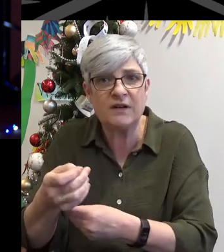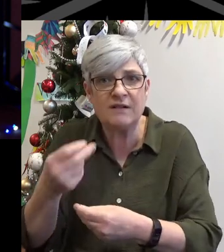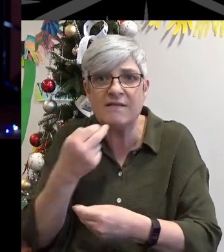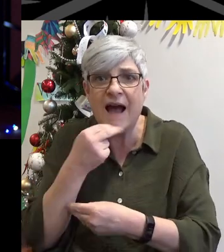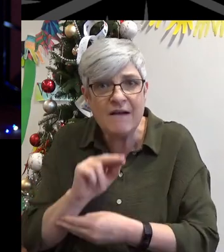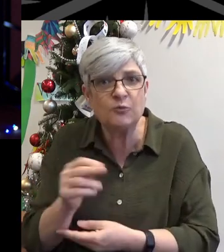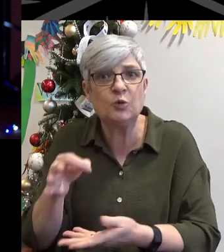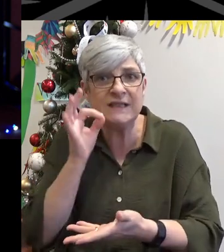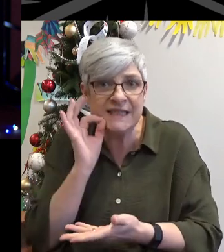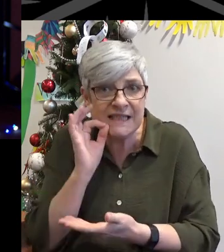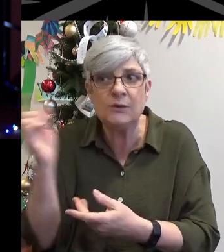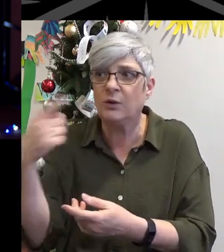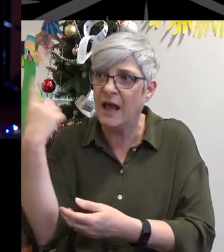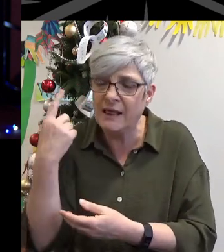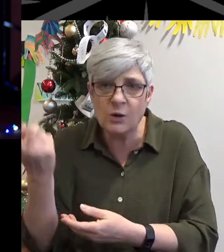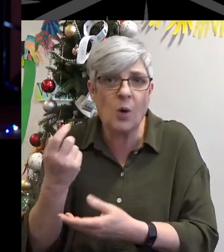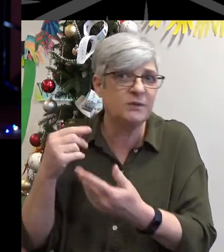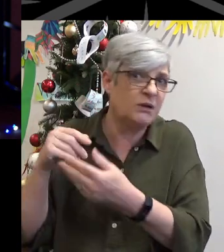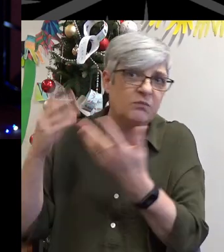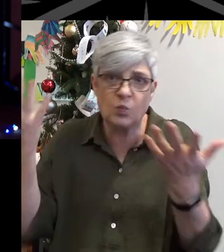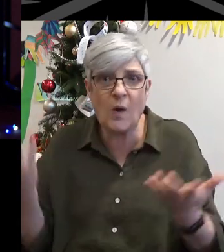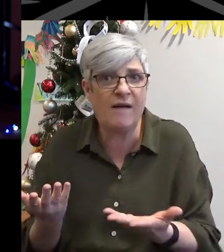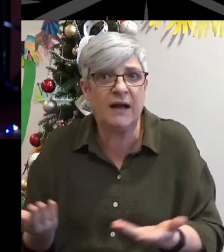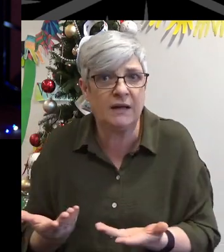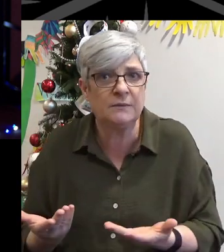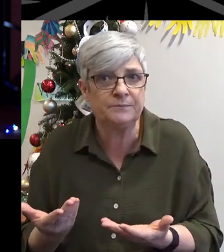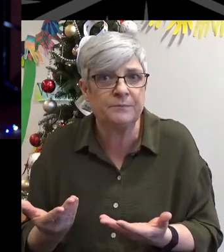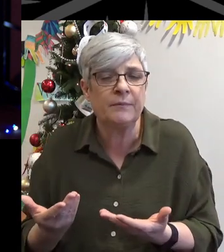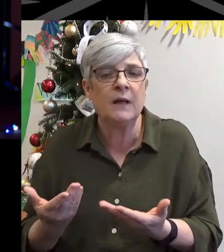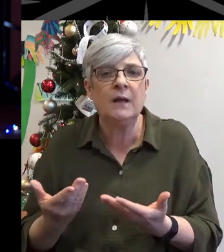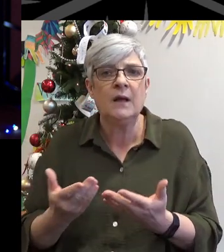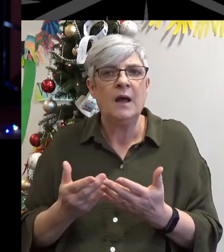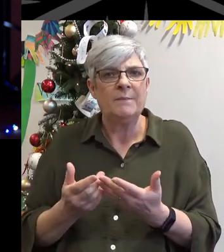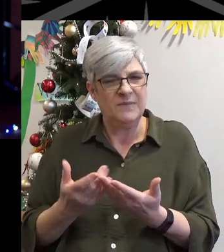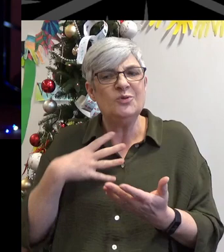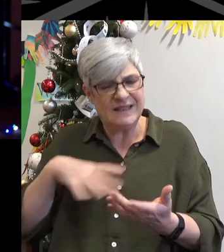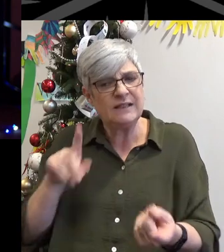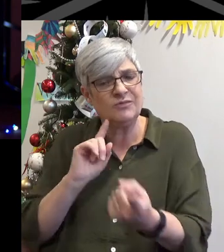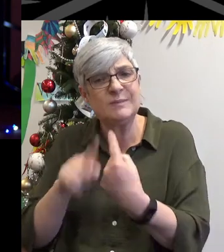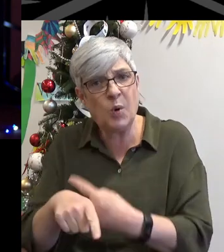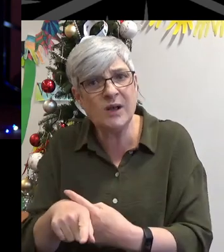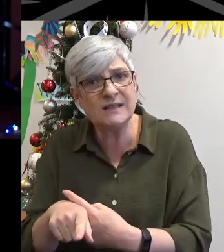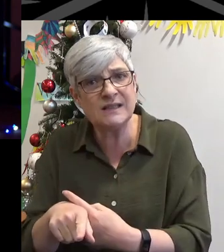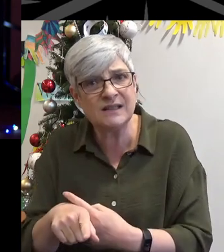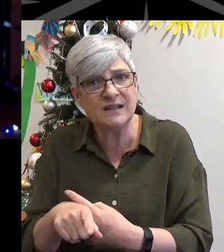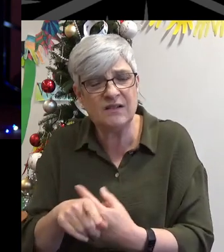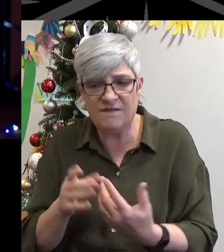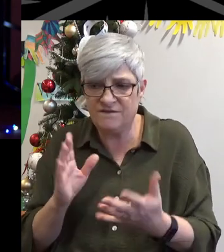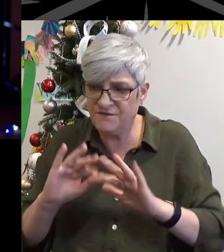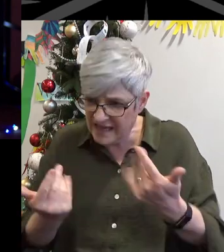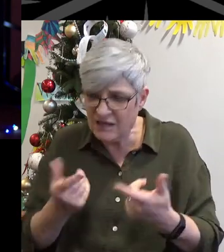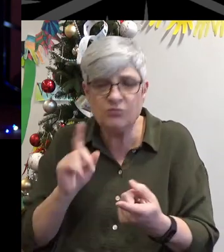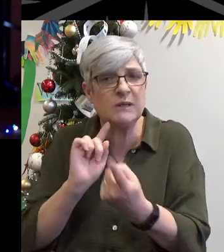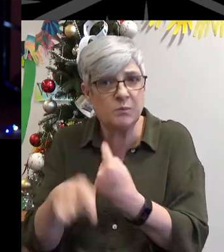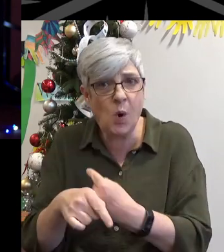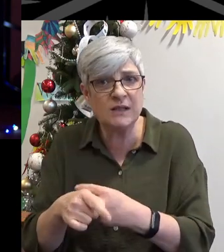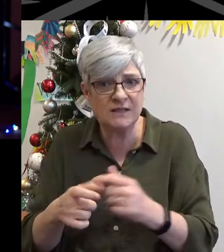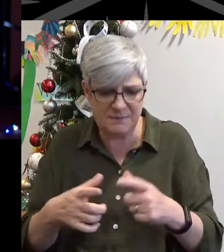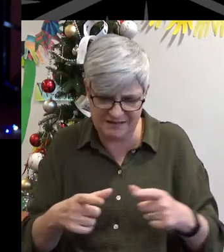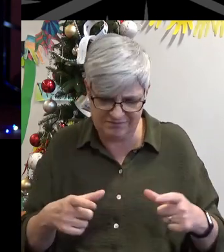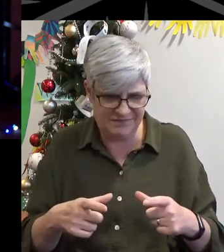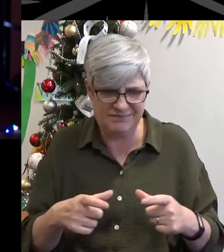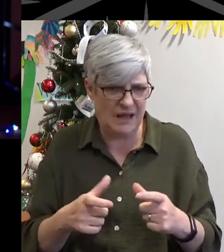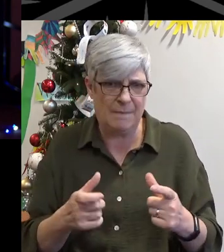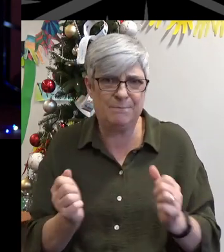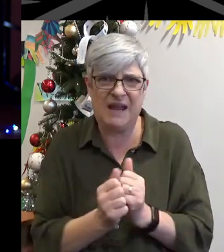or to get the helicopter ride, or whatever it is. Without you making that response, it's just a wee bit of paper, no more or no less